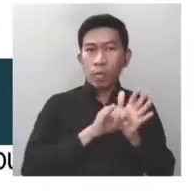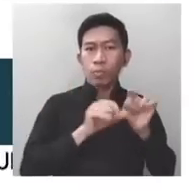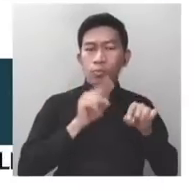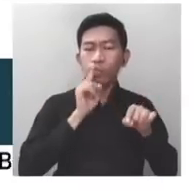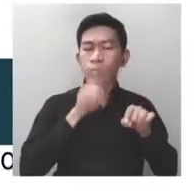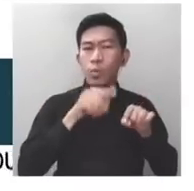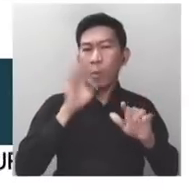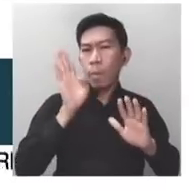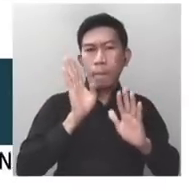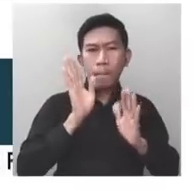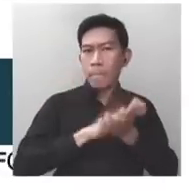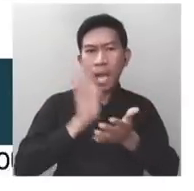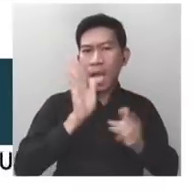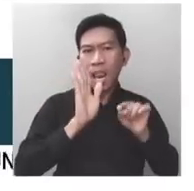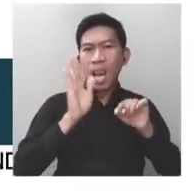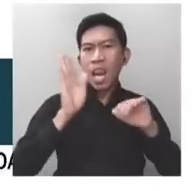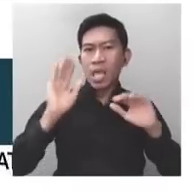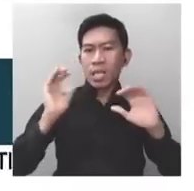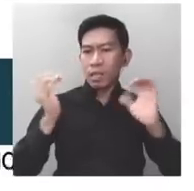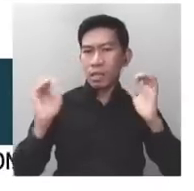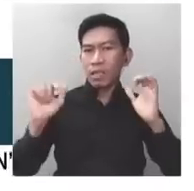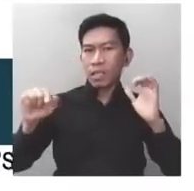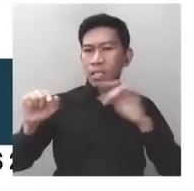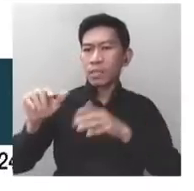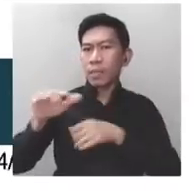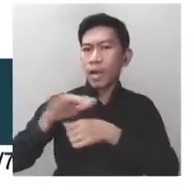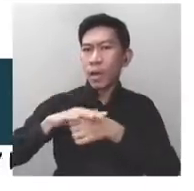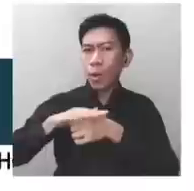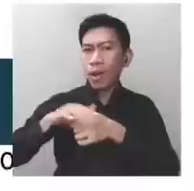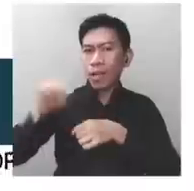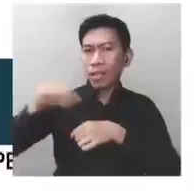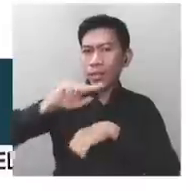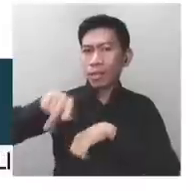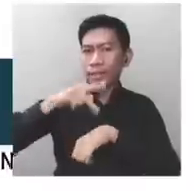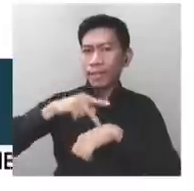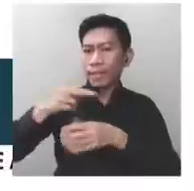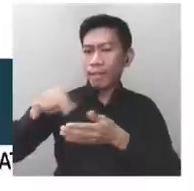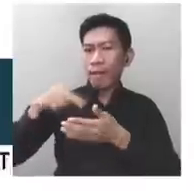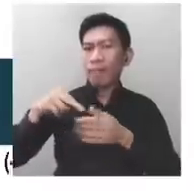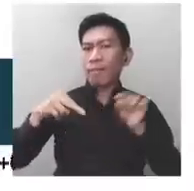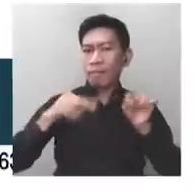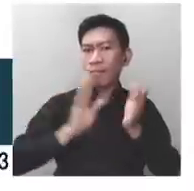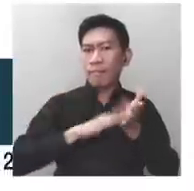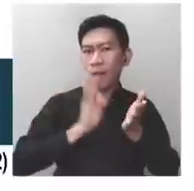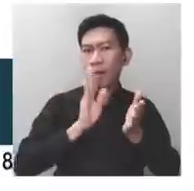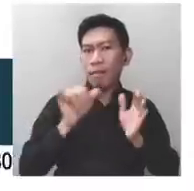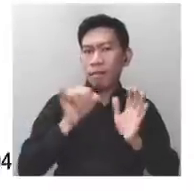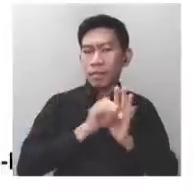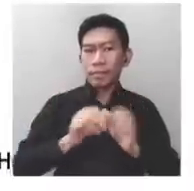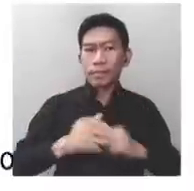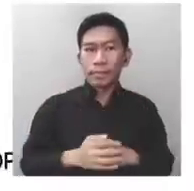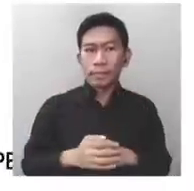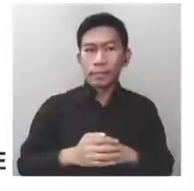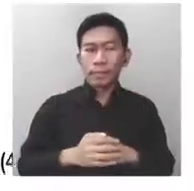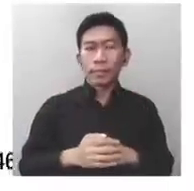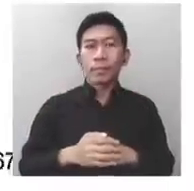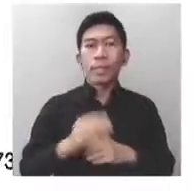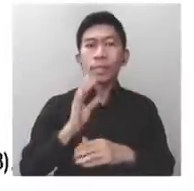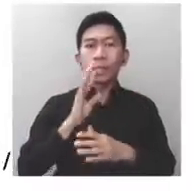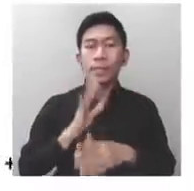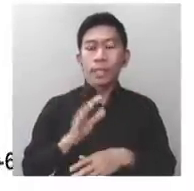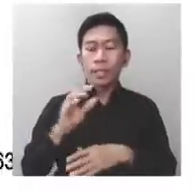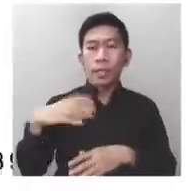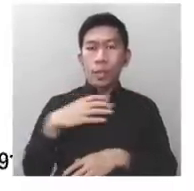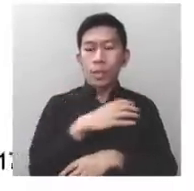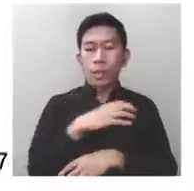local rice. Mm-mm. All right, back to the budget now. Speaker Martin Romualdez in the beginning said he's giving